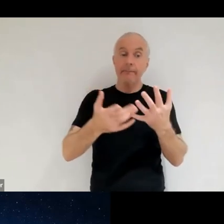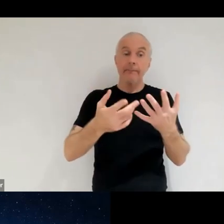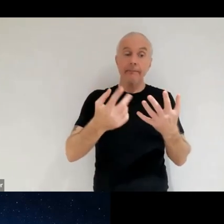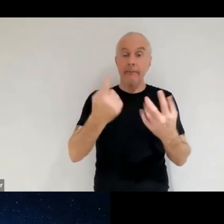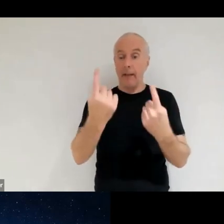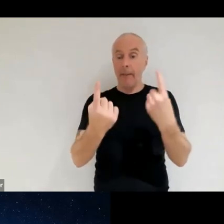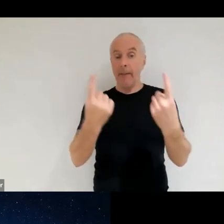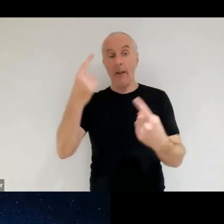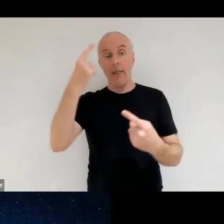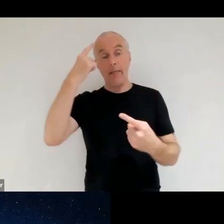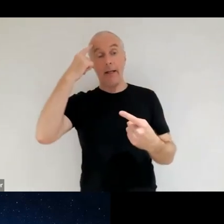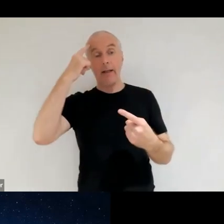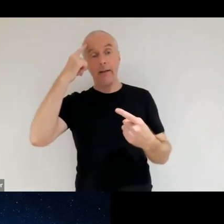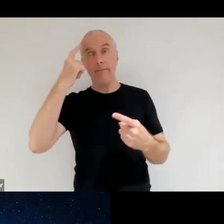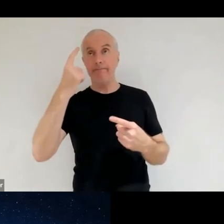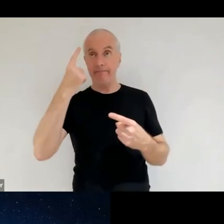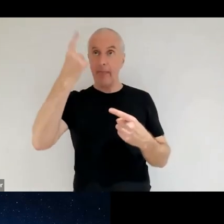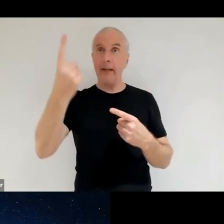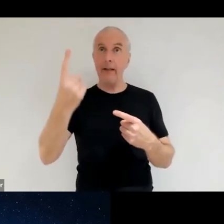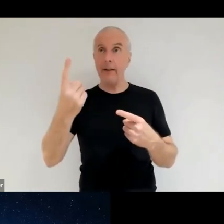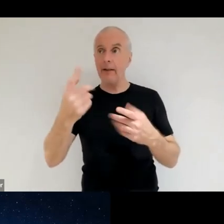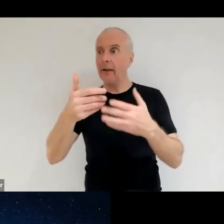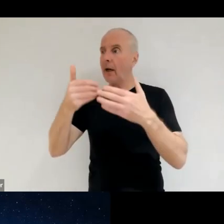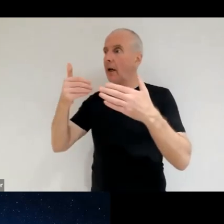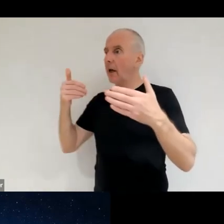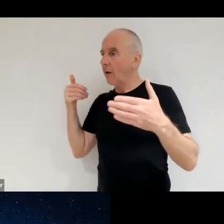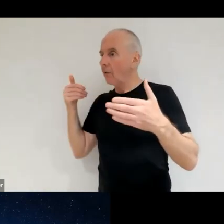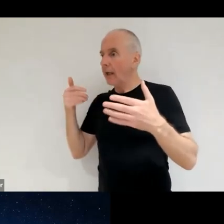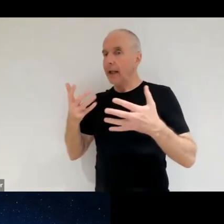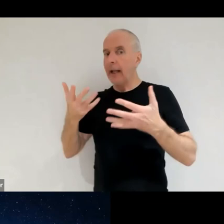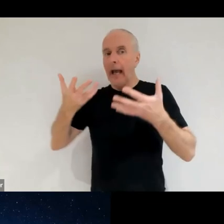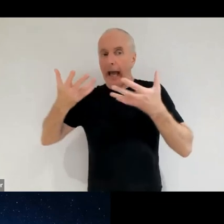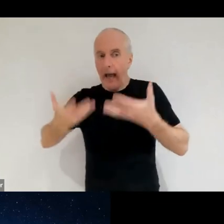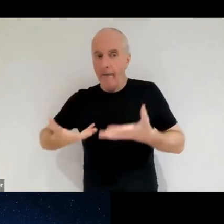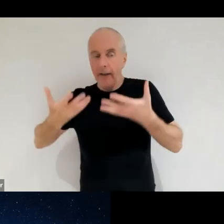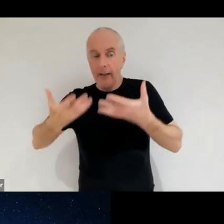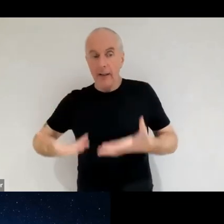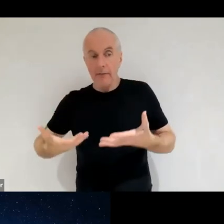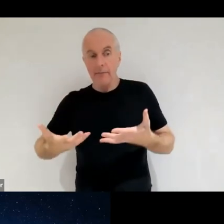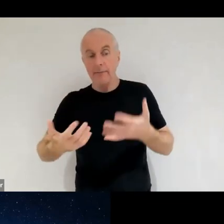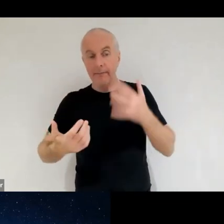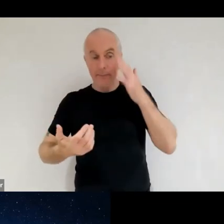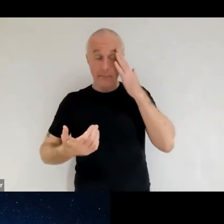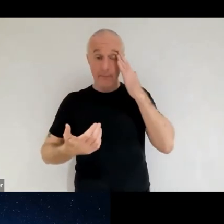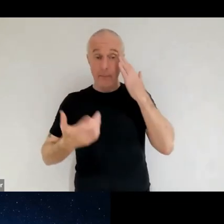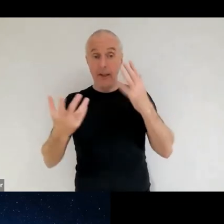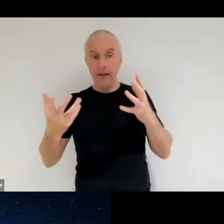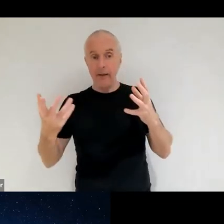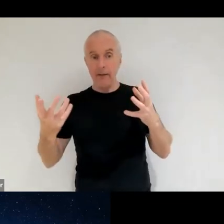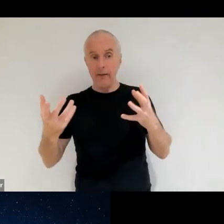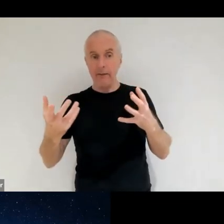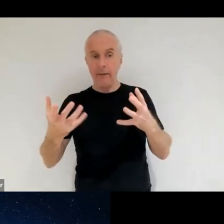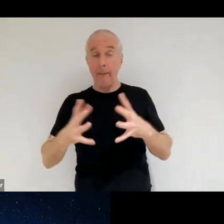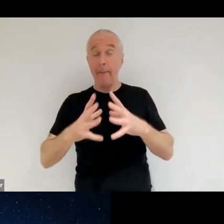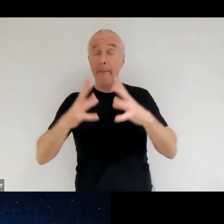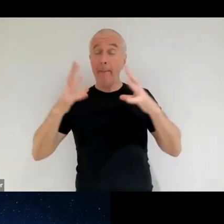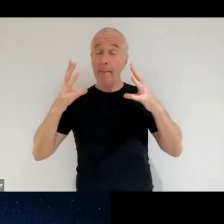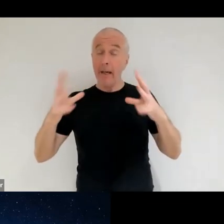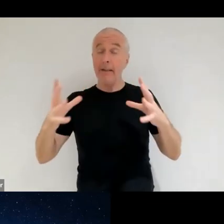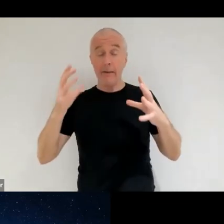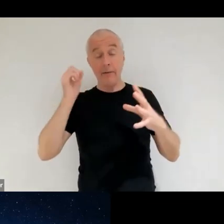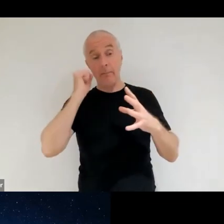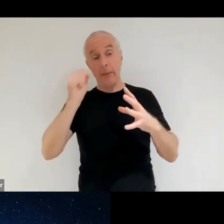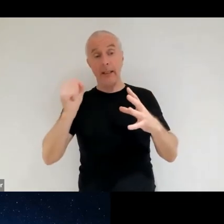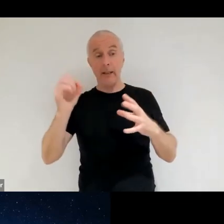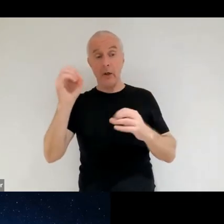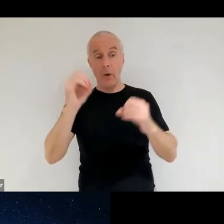that is what postulated that the very early stars were really, really heavy. So you would expect that, you know, they form quite massive black holes. Now, I think